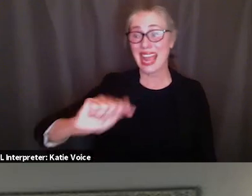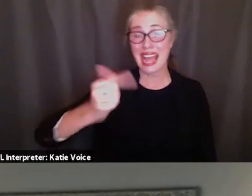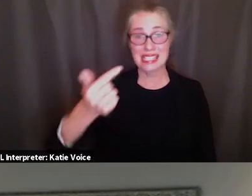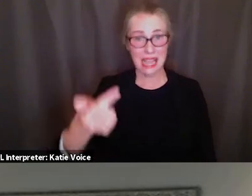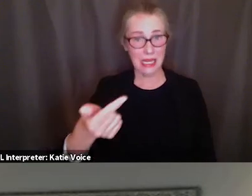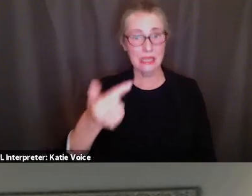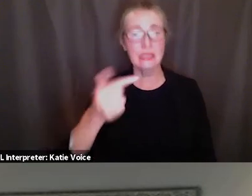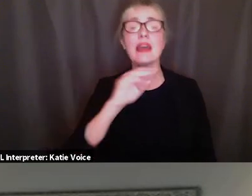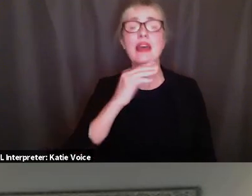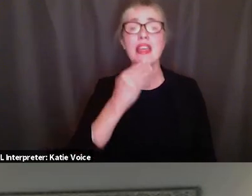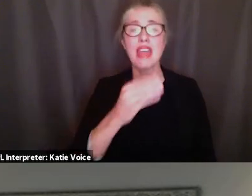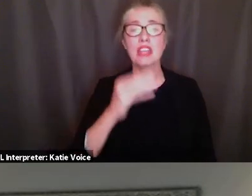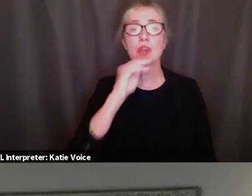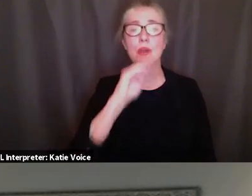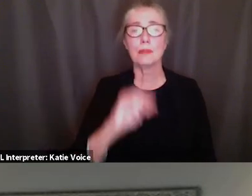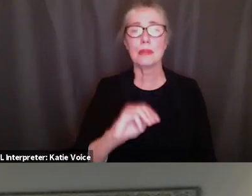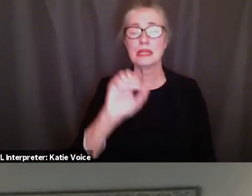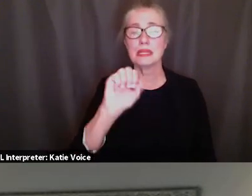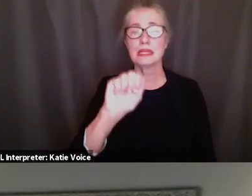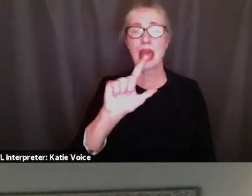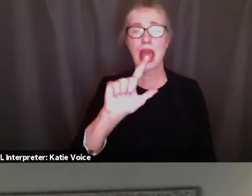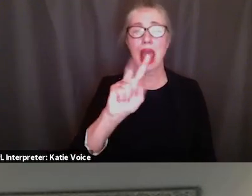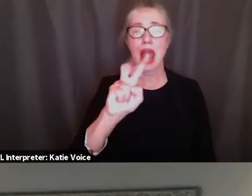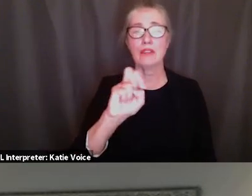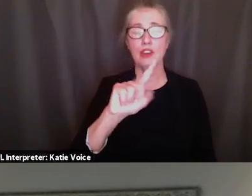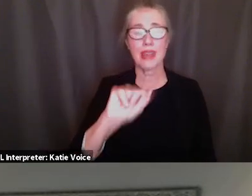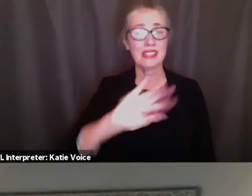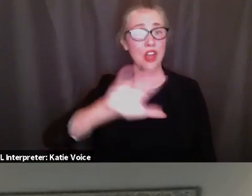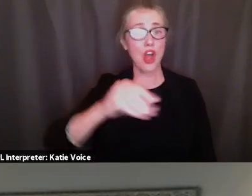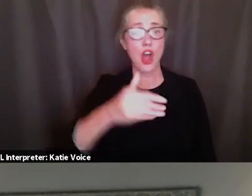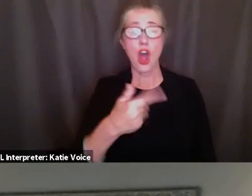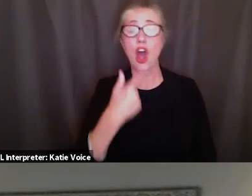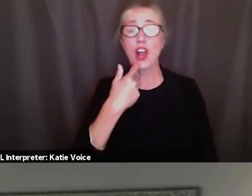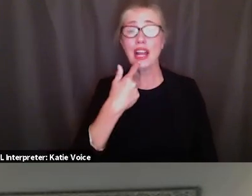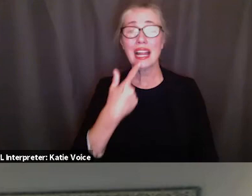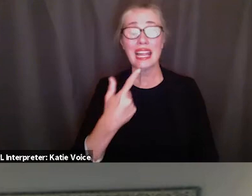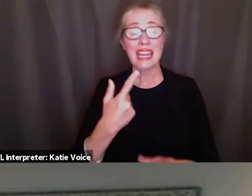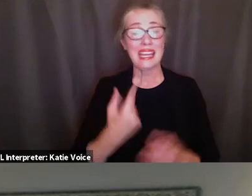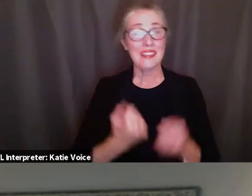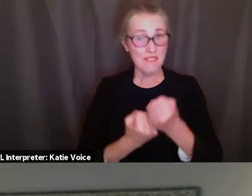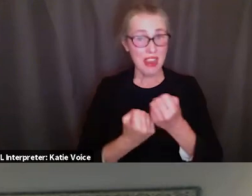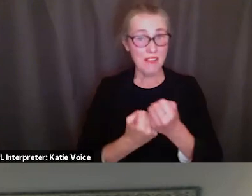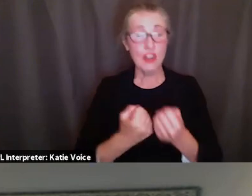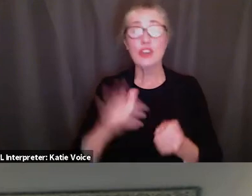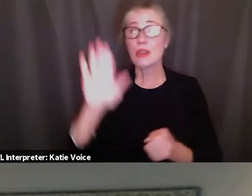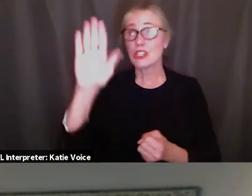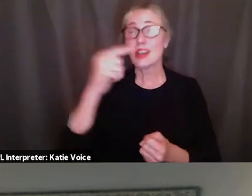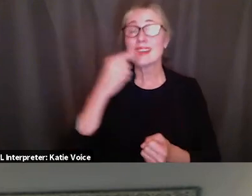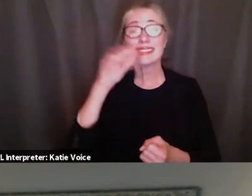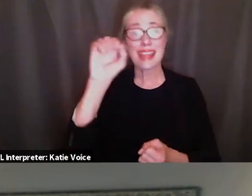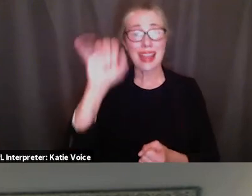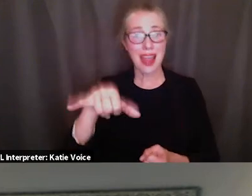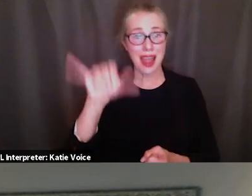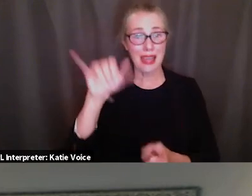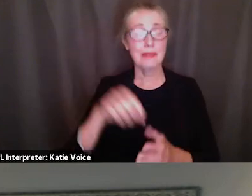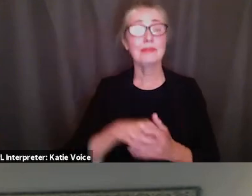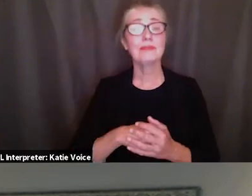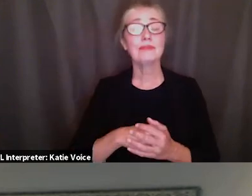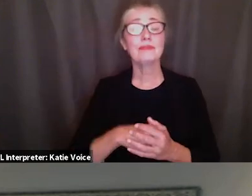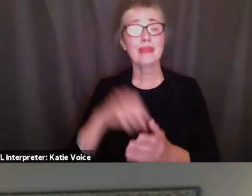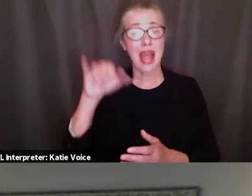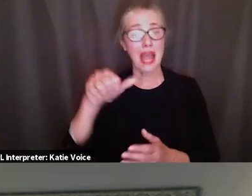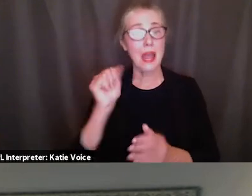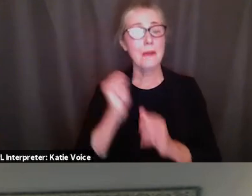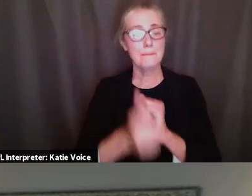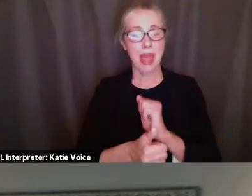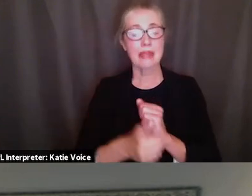for your second. All in favor, please signify by raising your hand and saying aye. Aye. Aye. The motion